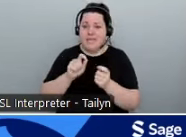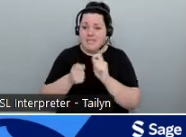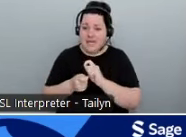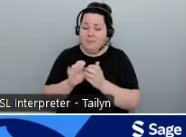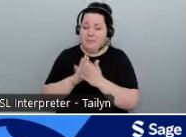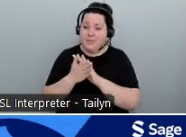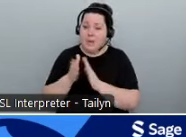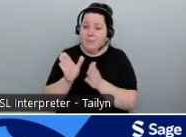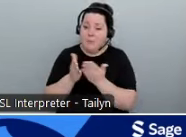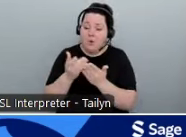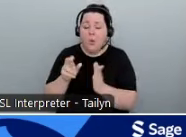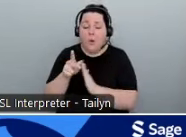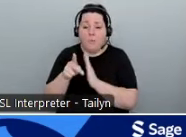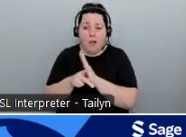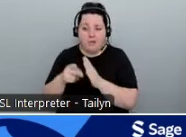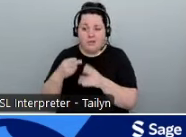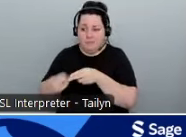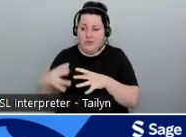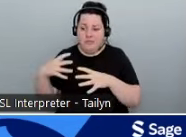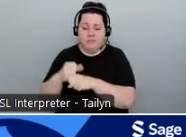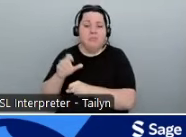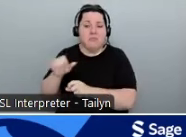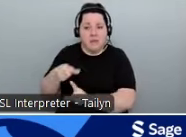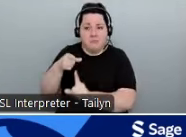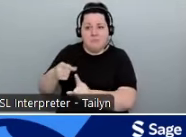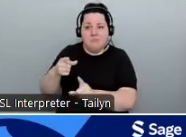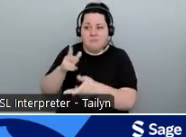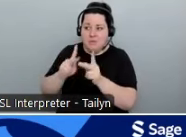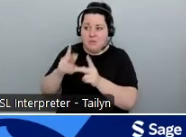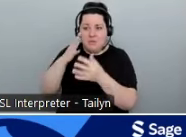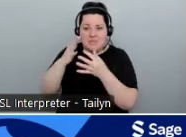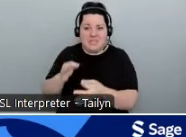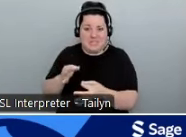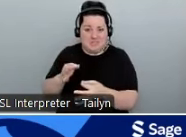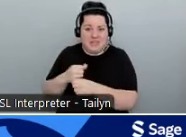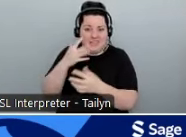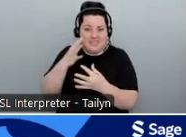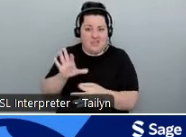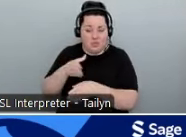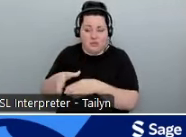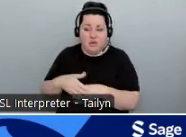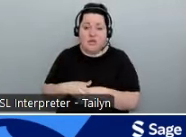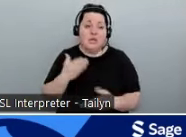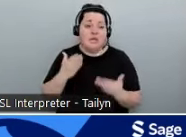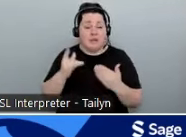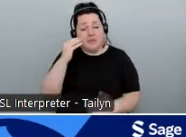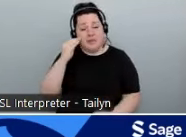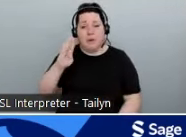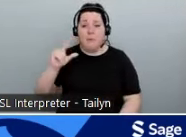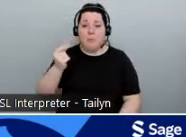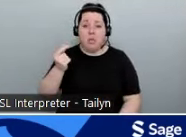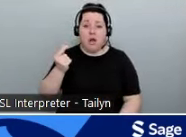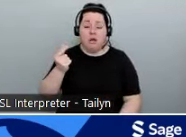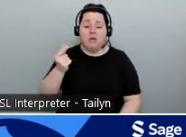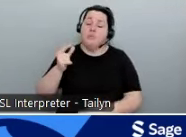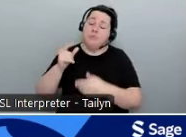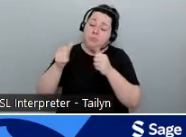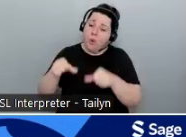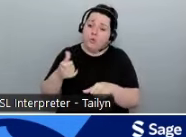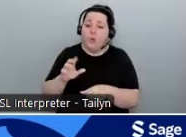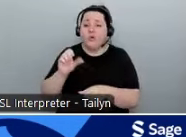can target decision makers in your field. You might also consider writing blog posts or social media content